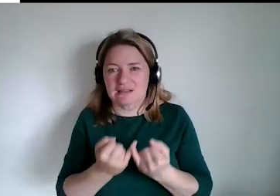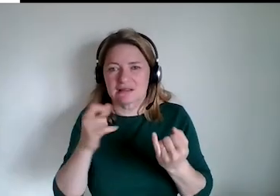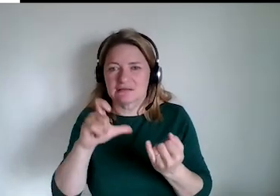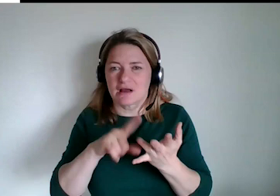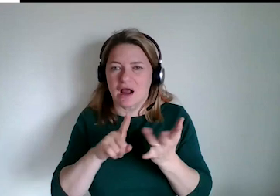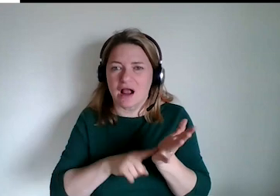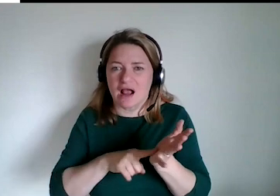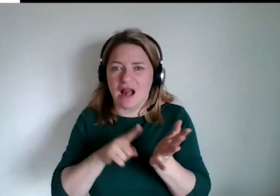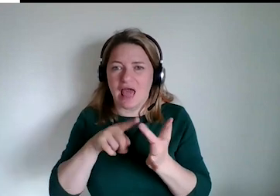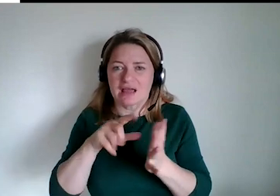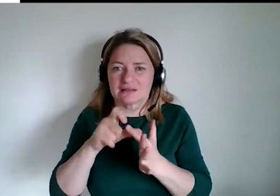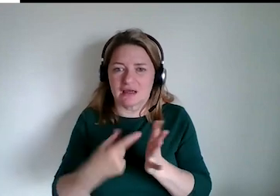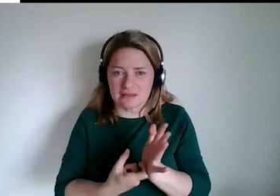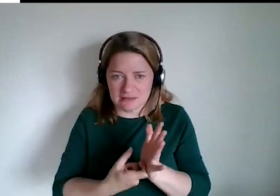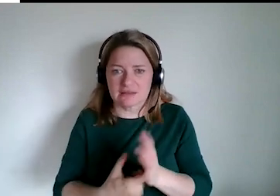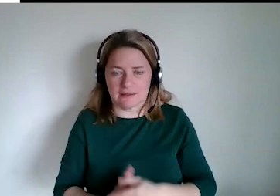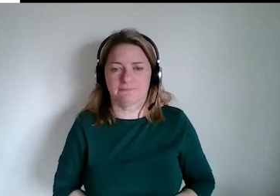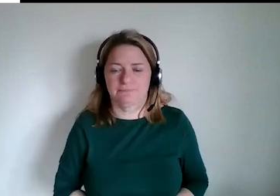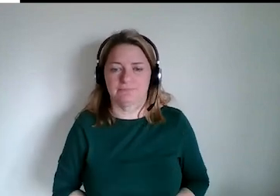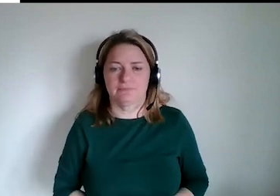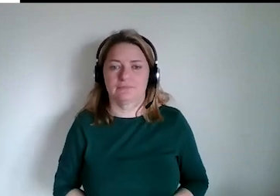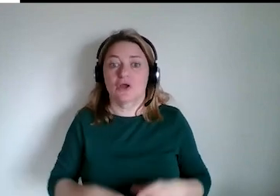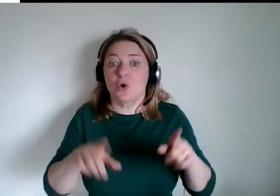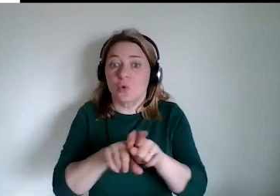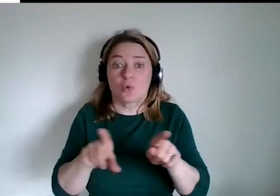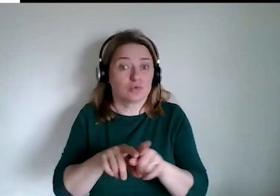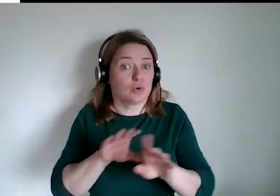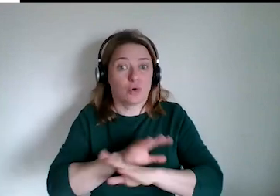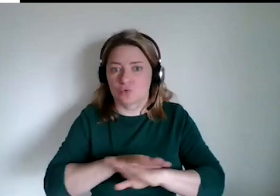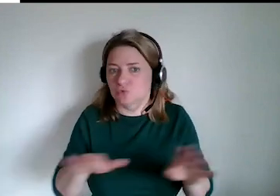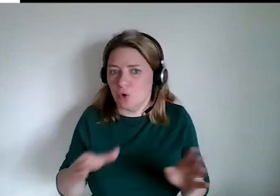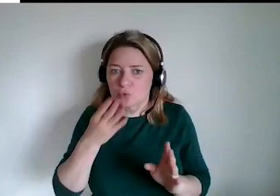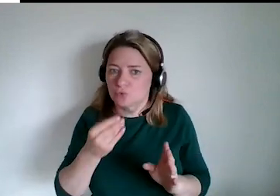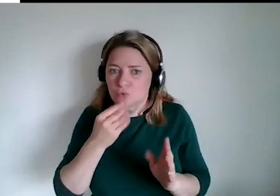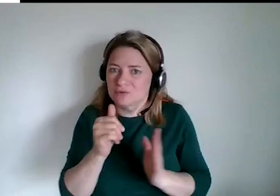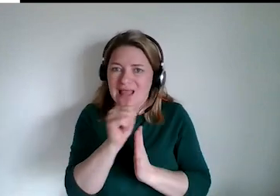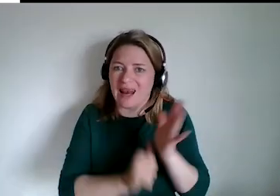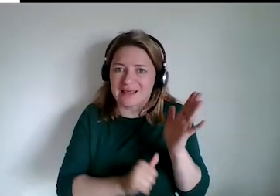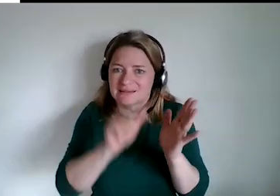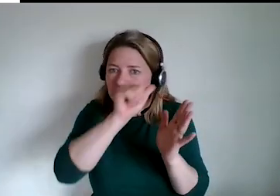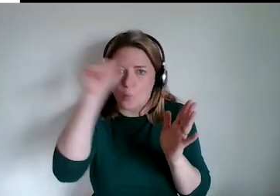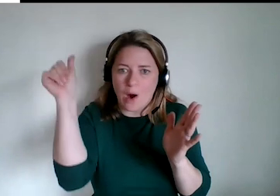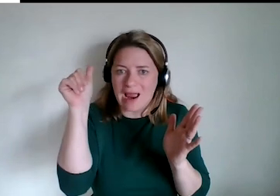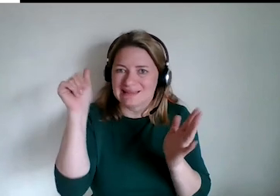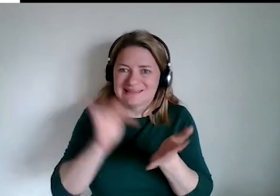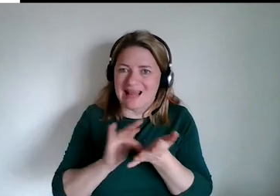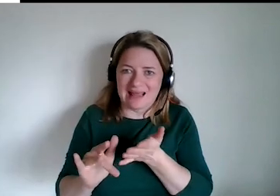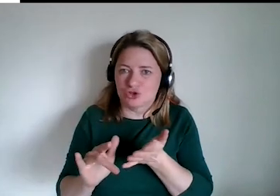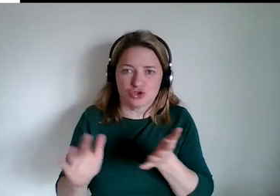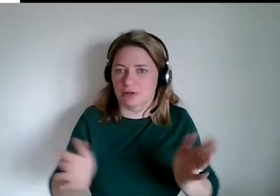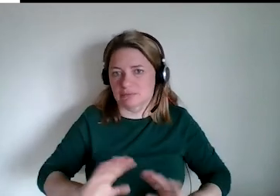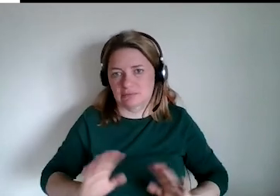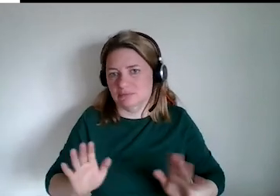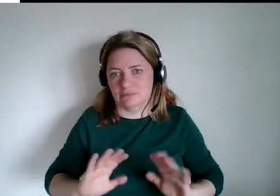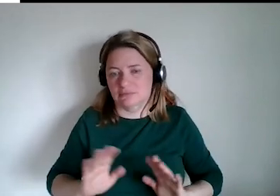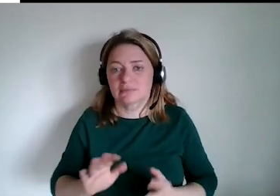recommend stepwise regression. And don't just use listwise deletion. So often software will default to listwise deletion, which means